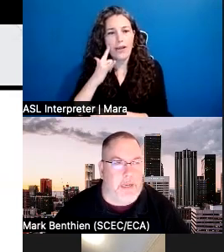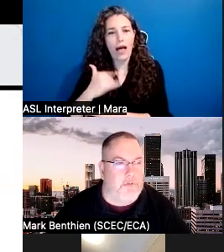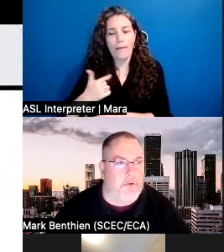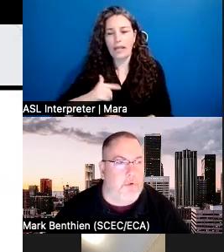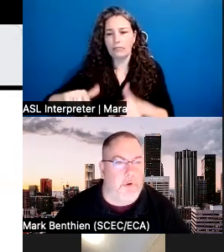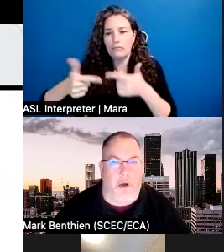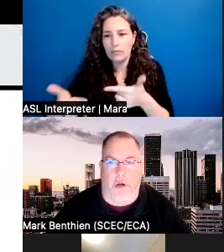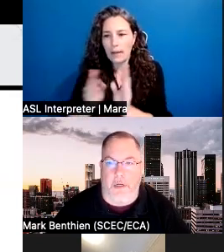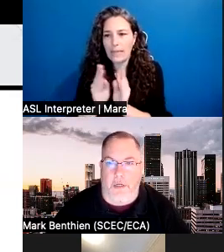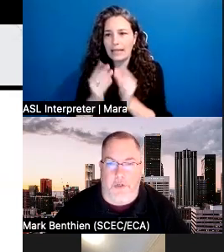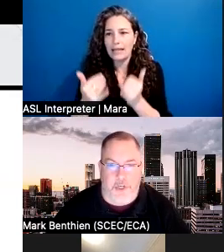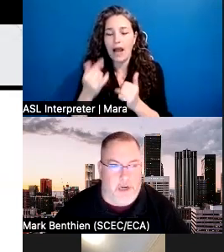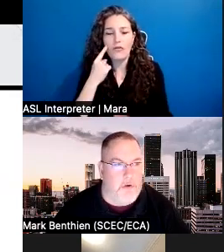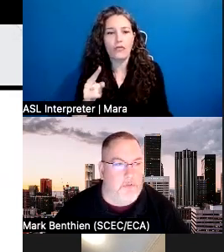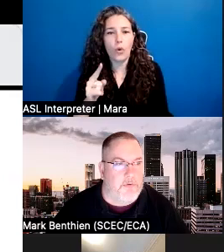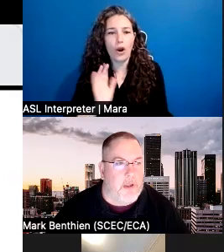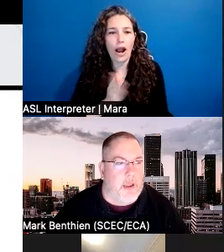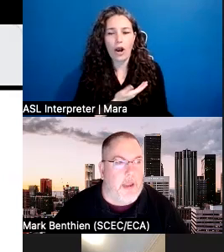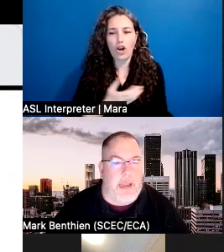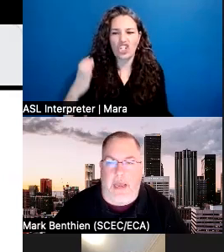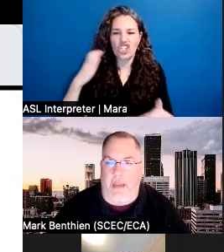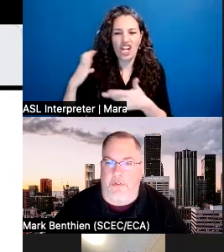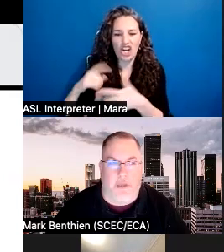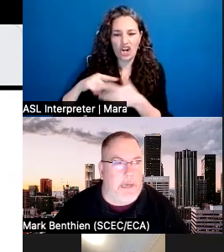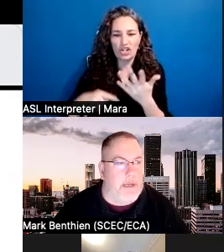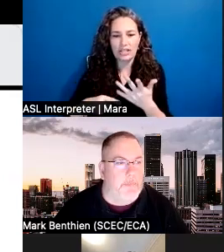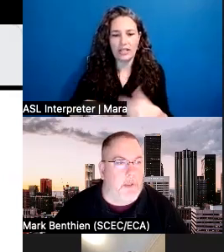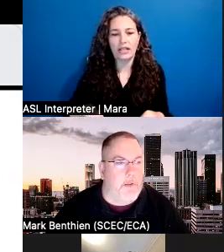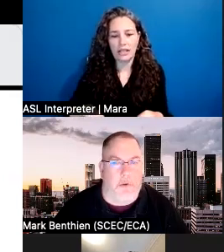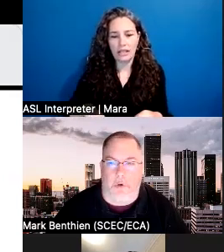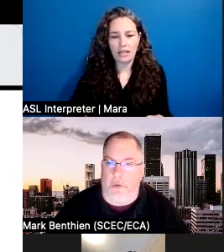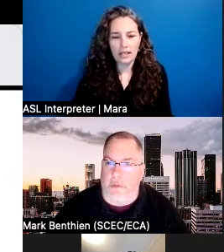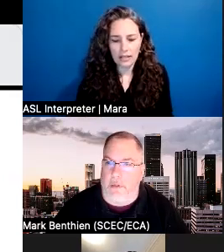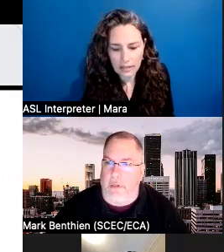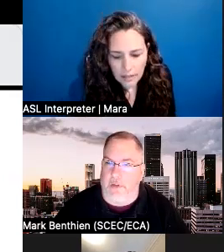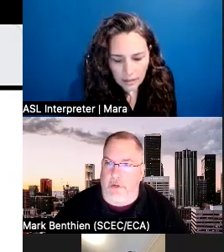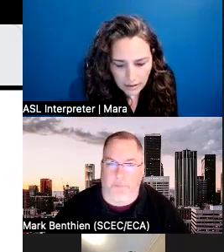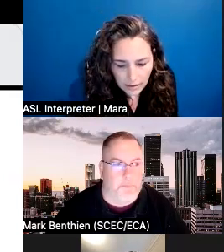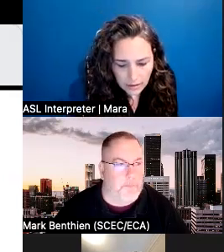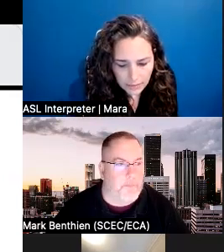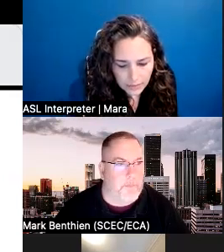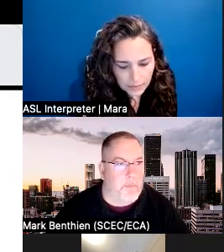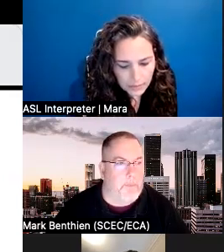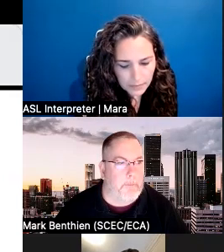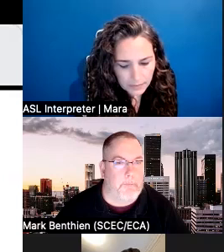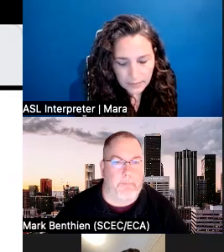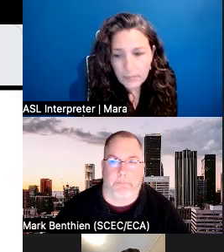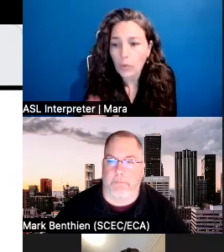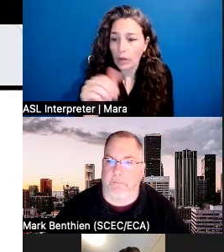the meeting to our chairs and who will continue.